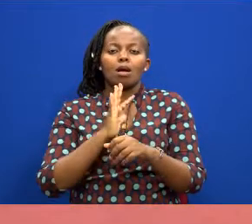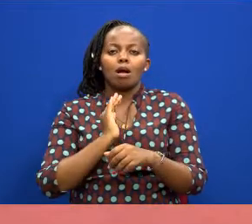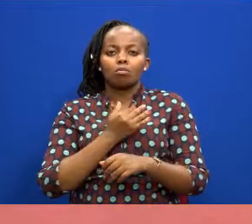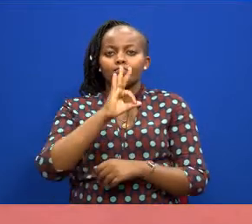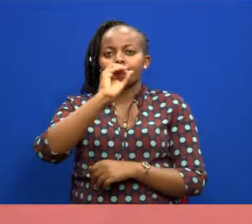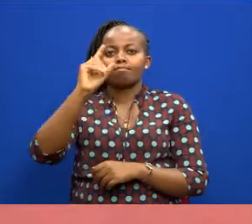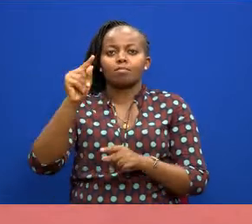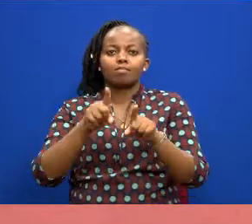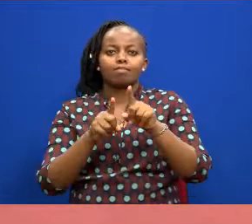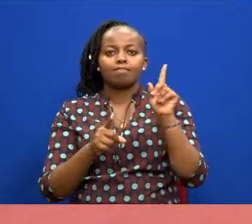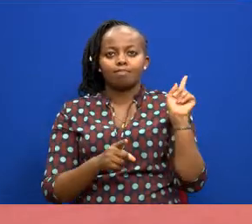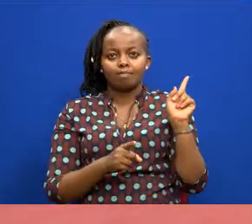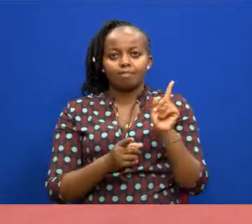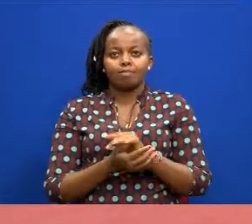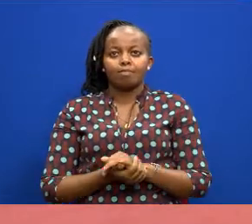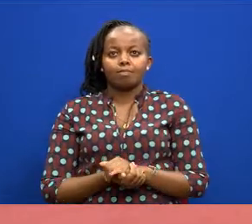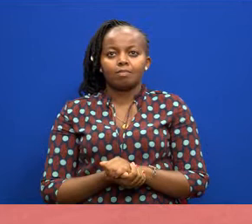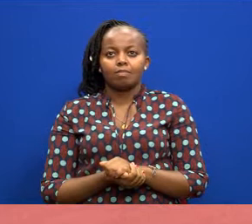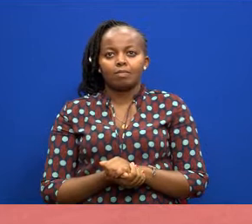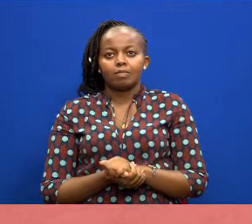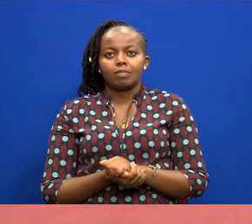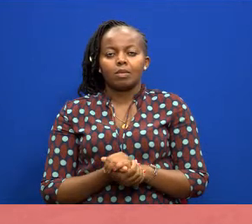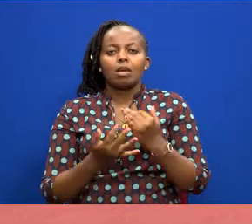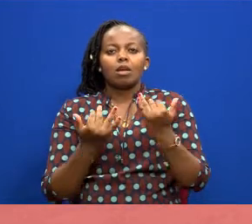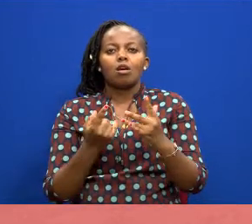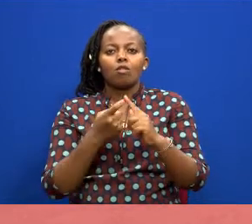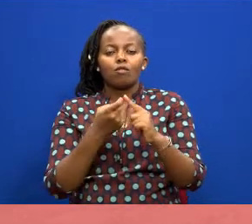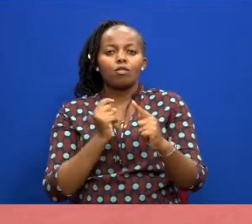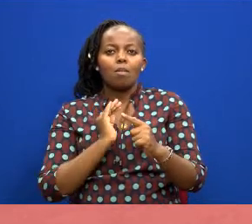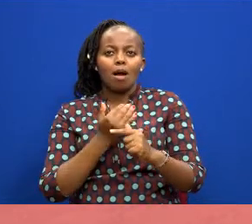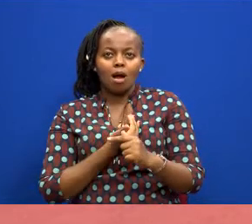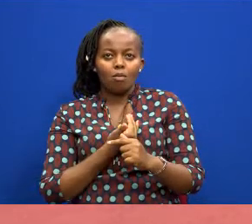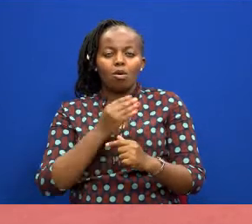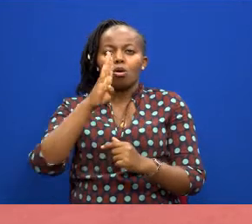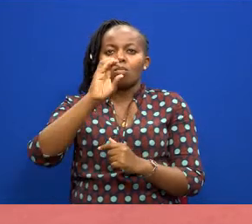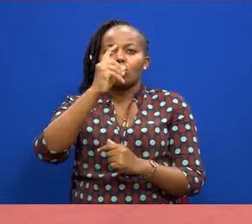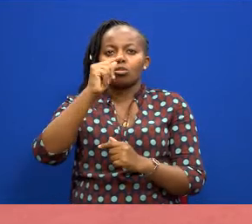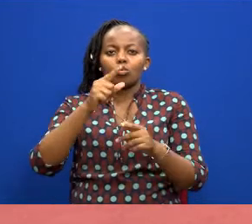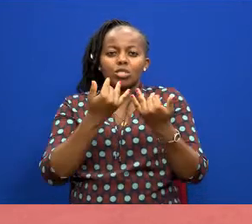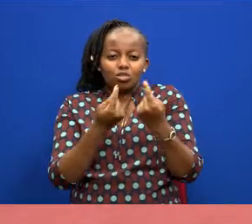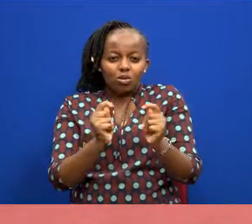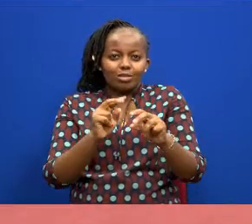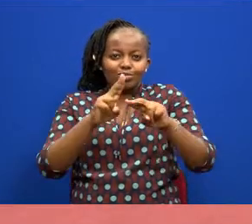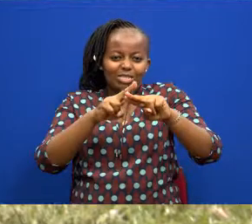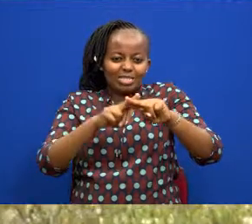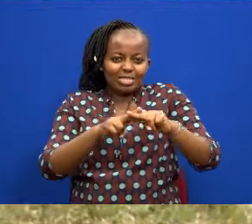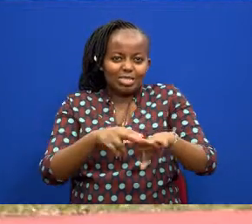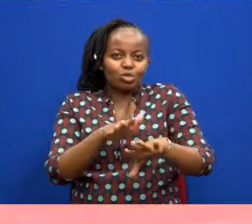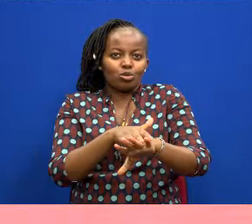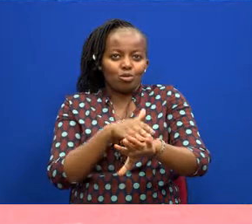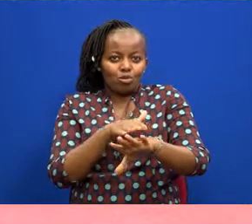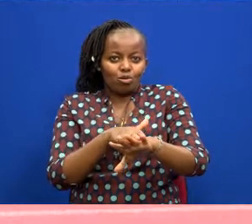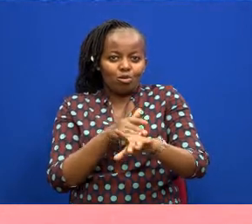apart. Okay, and from our bottom, we sip down slowly